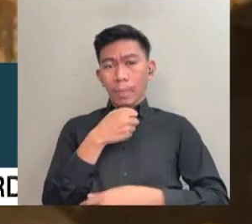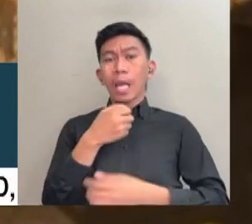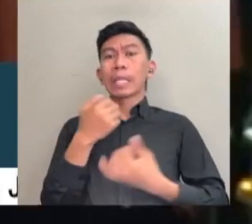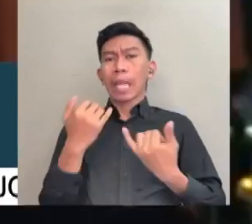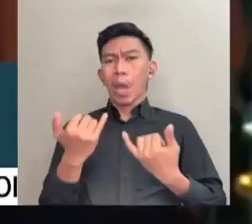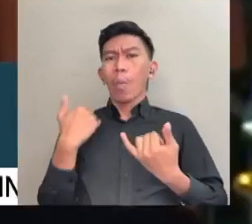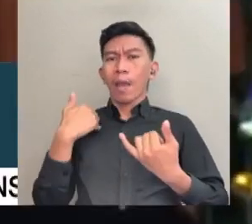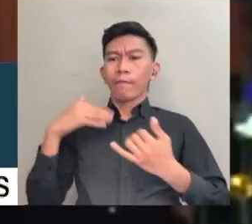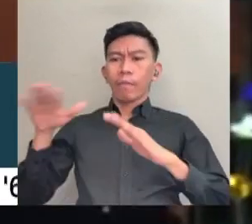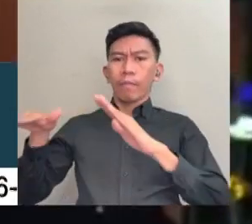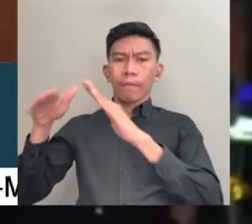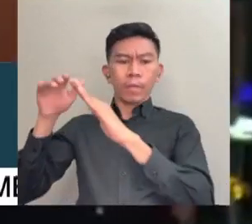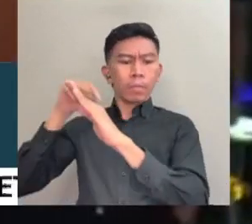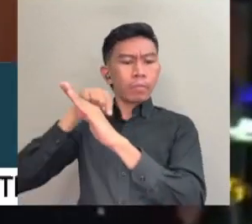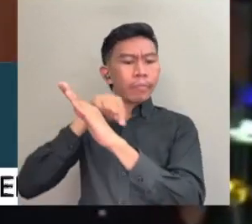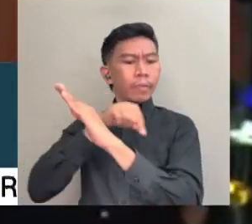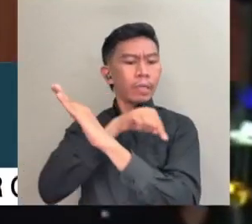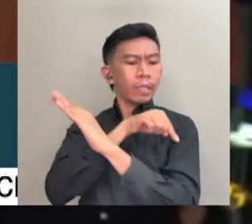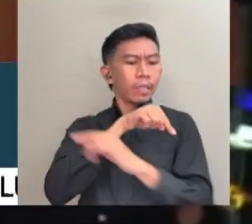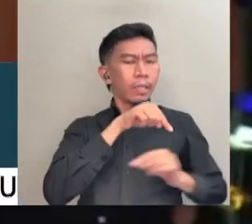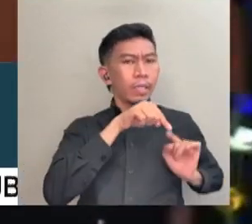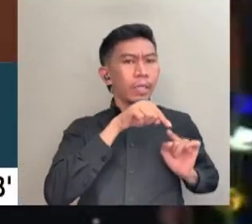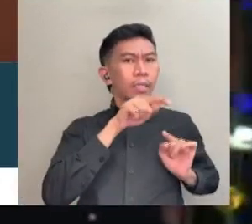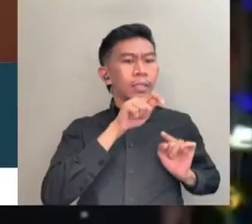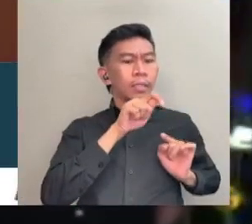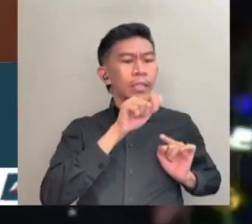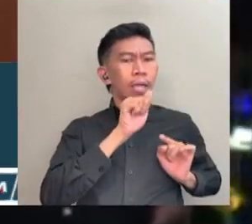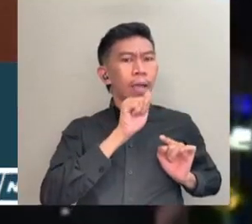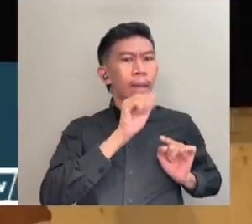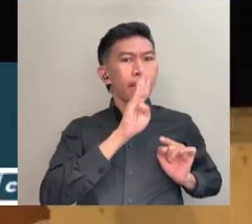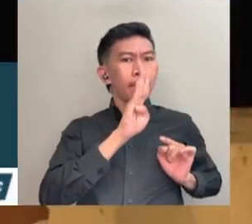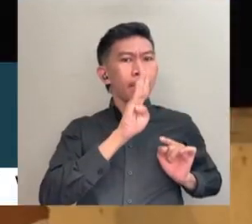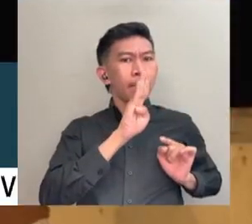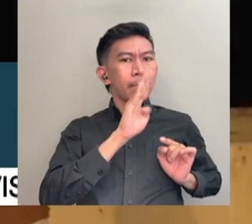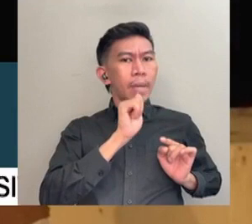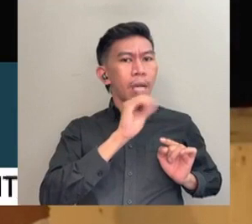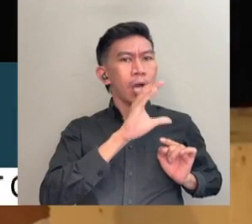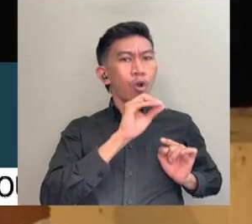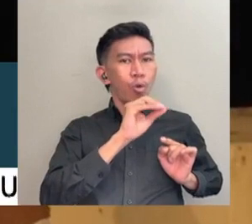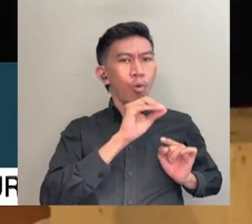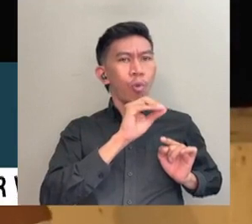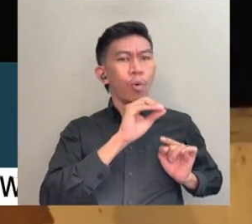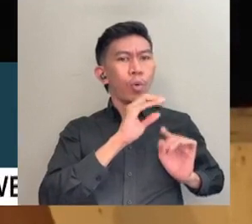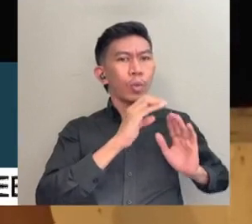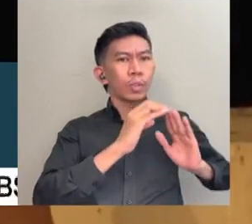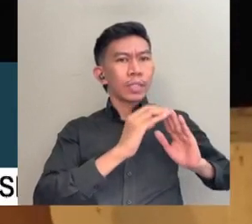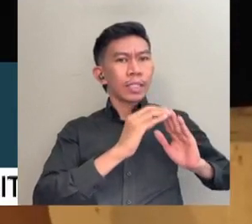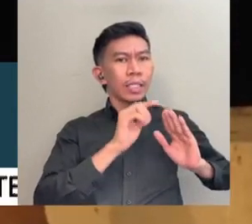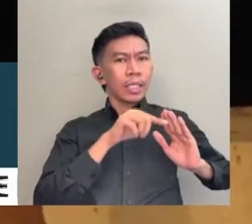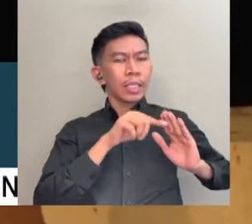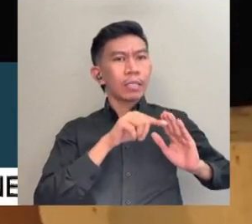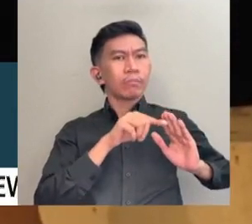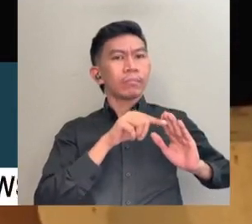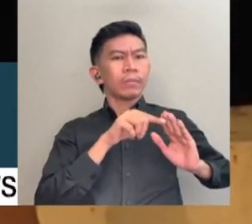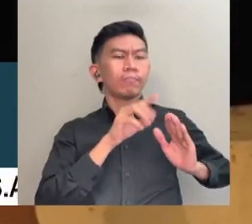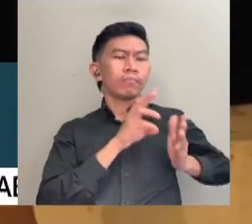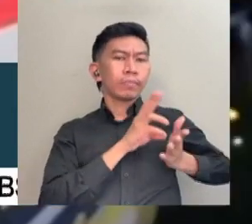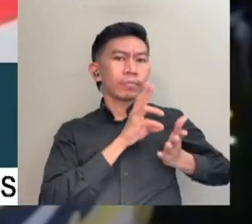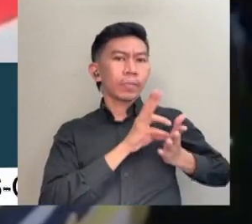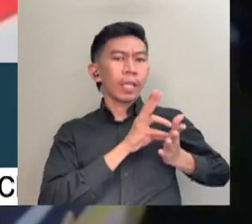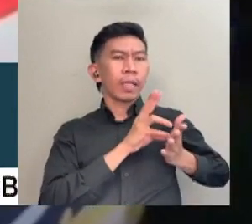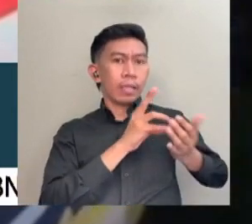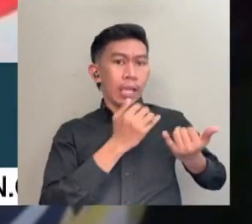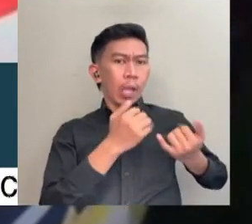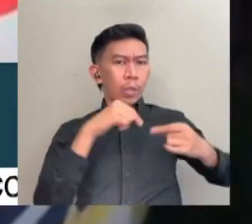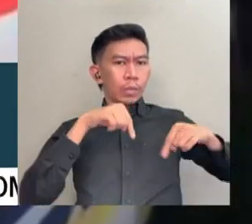no, in Tabaco City, the Mayon skyline, which is the little baguio of Albay. And according to